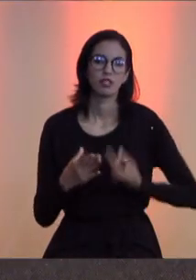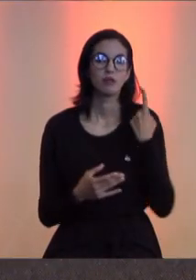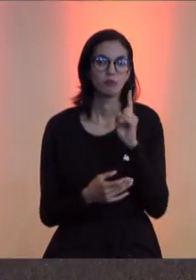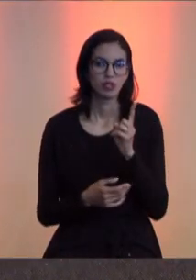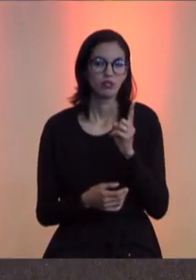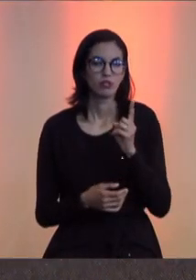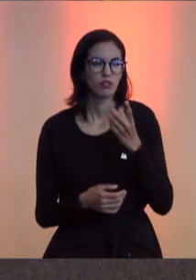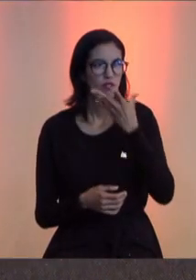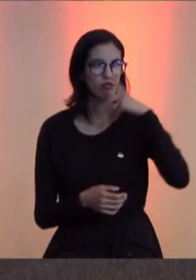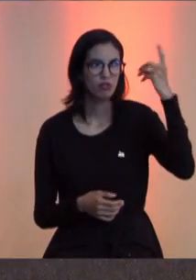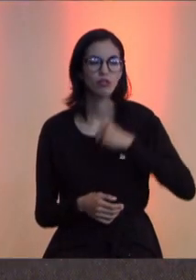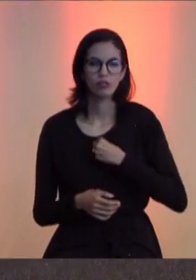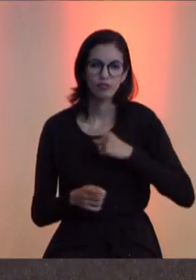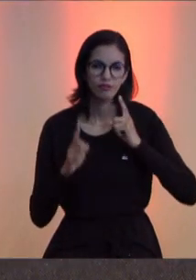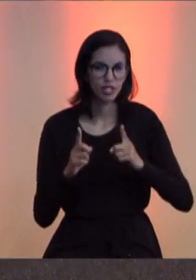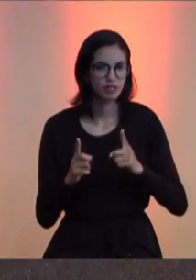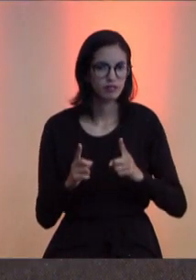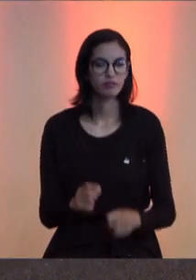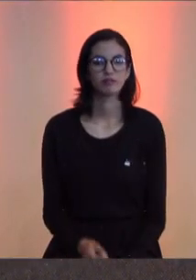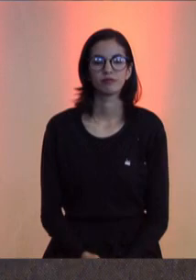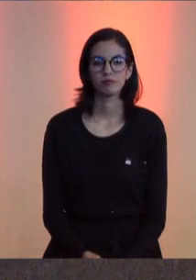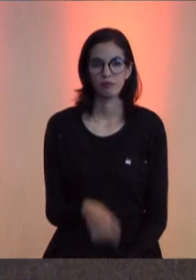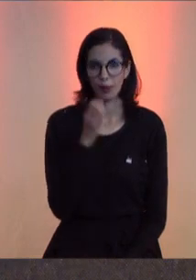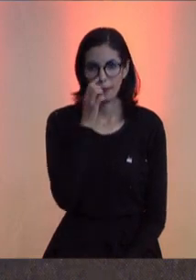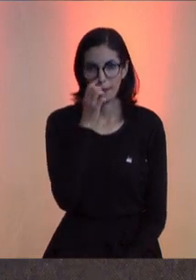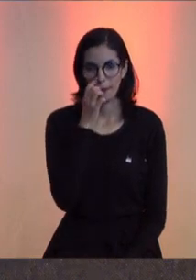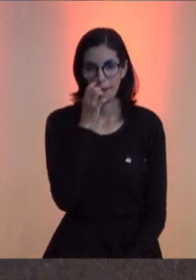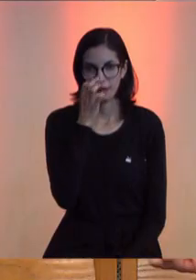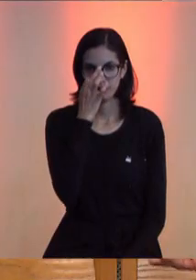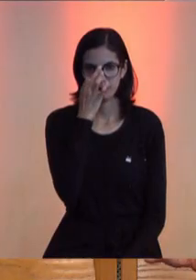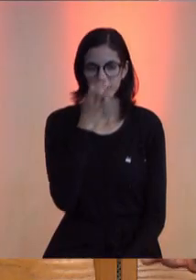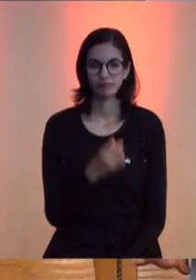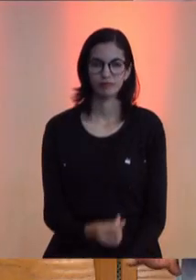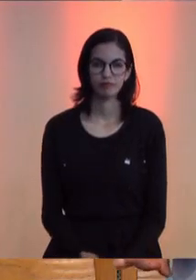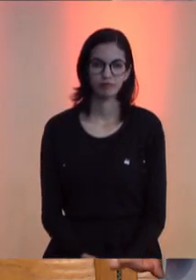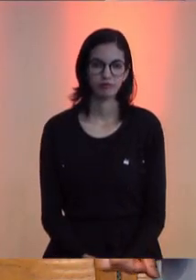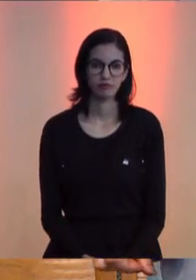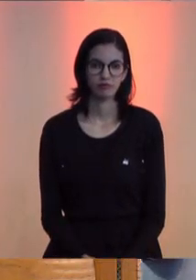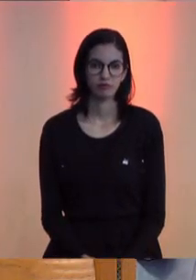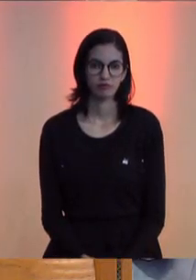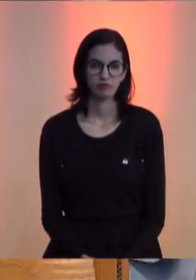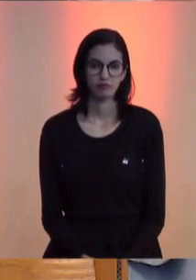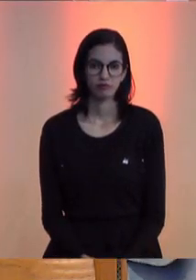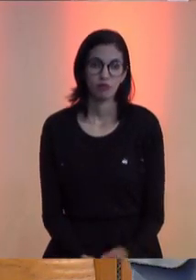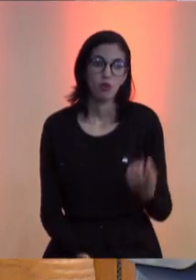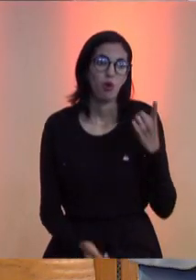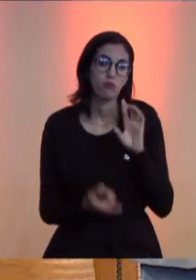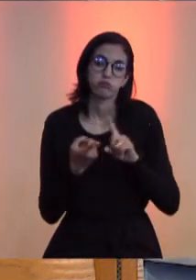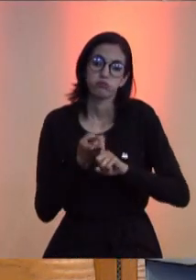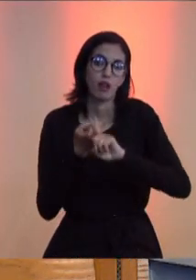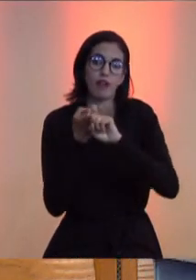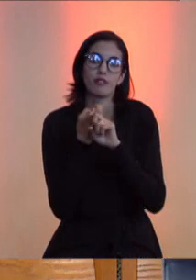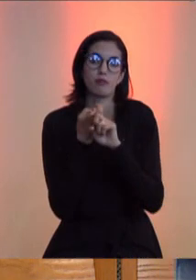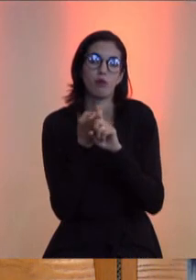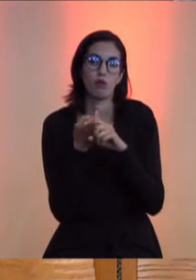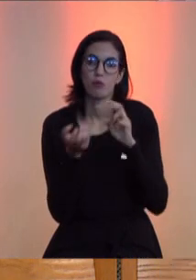marriage will be in trouble. Will you still trust in God? Tal vez ocurra que tu matrimonio está en problemas, pero aún